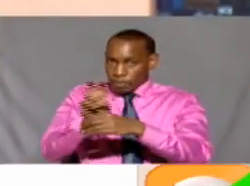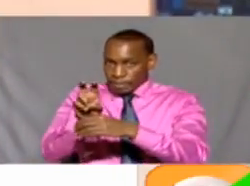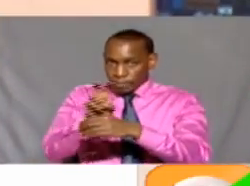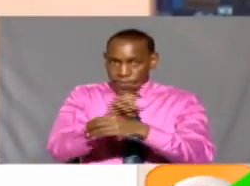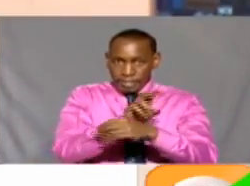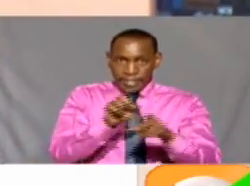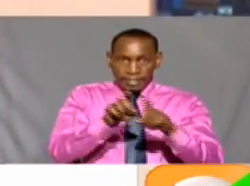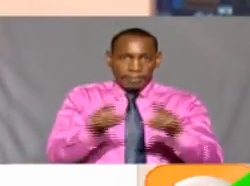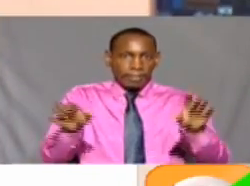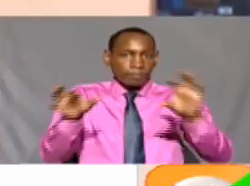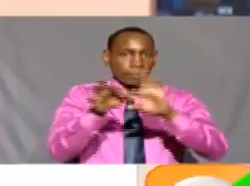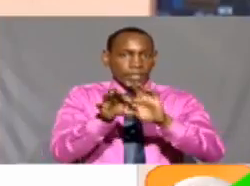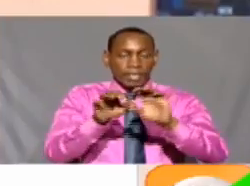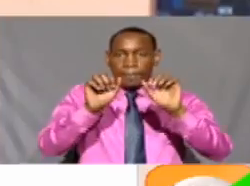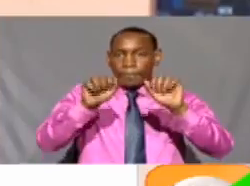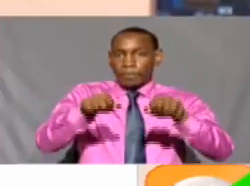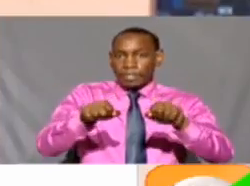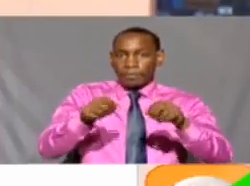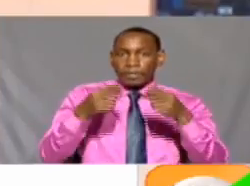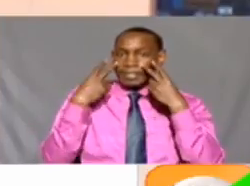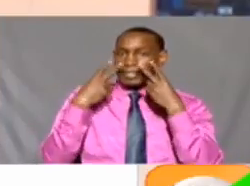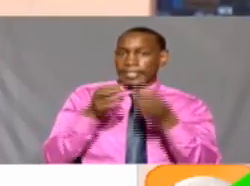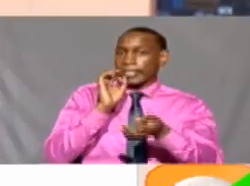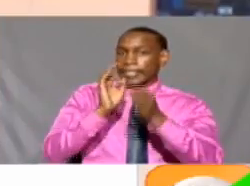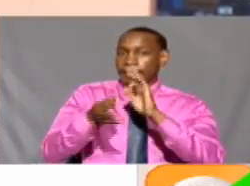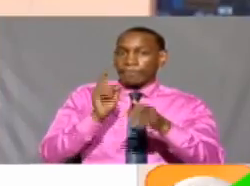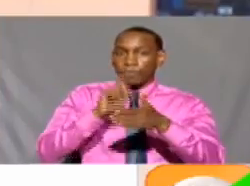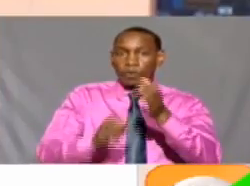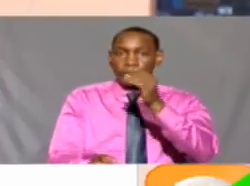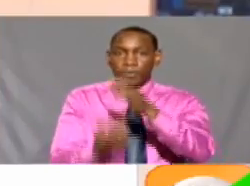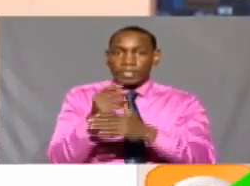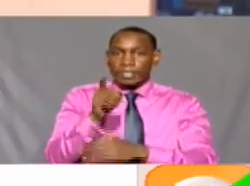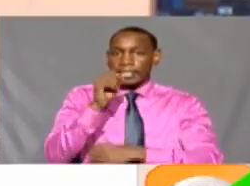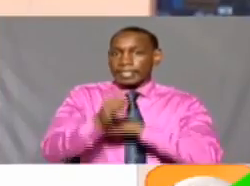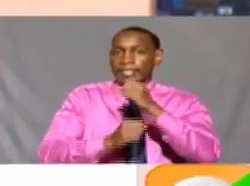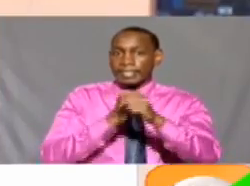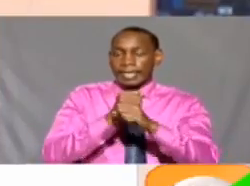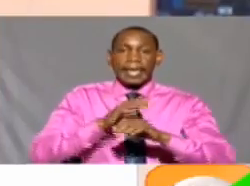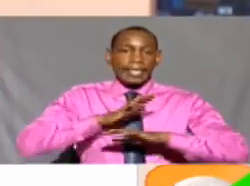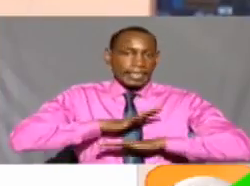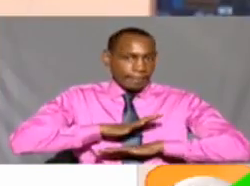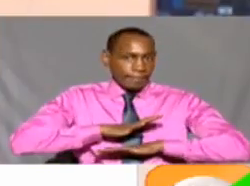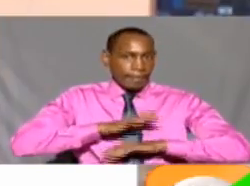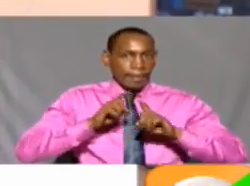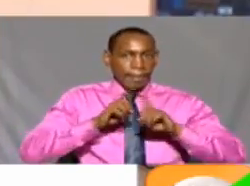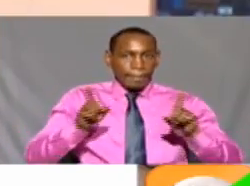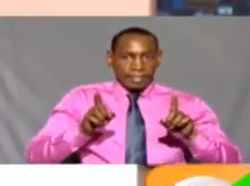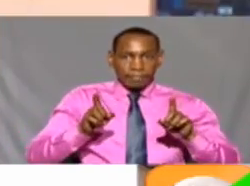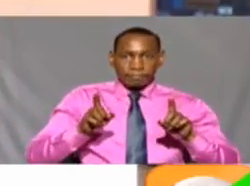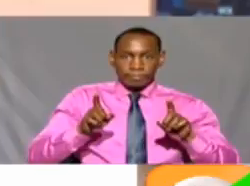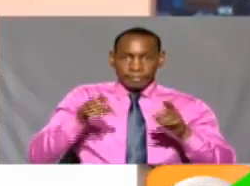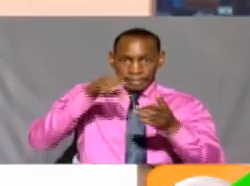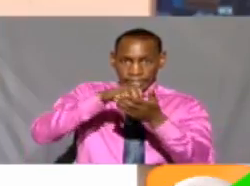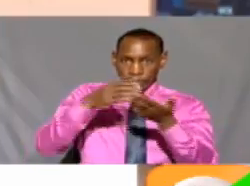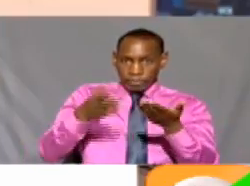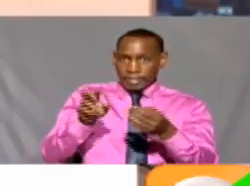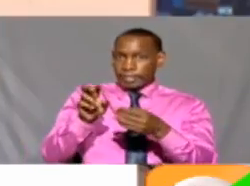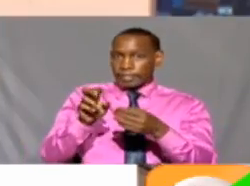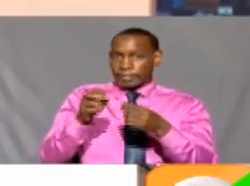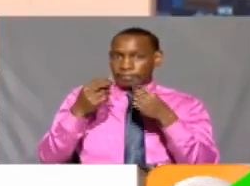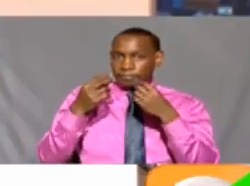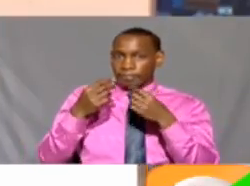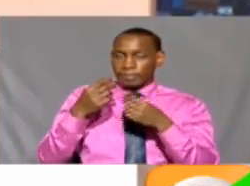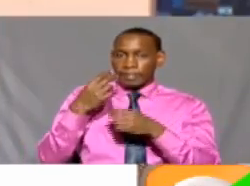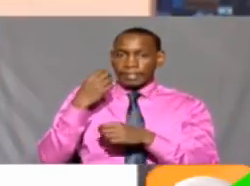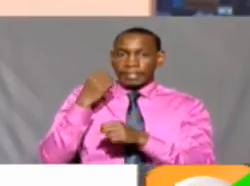together will allow us to see whether whatever you're producing this year would actually be enough. But from the outlook that was done at the